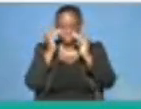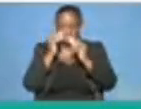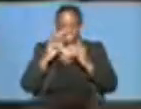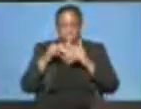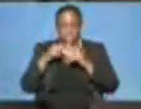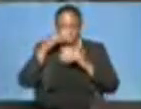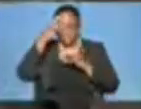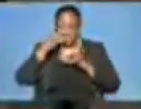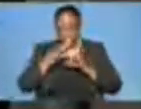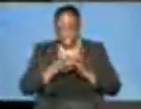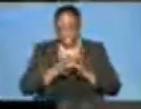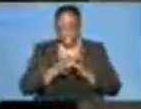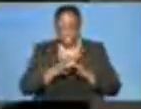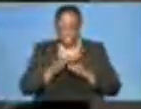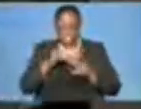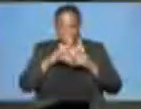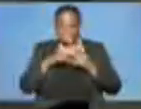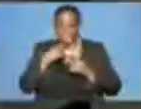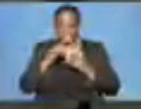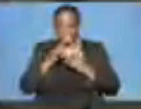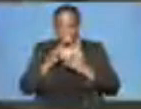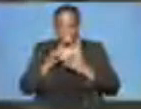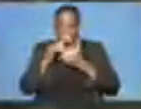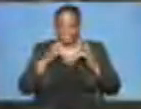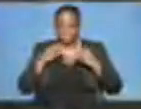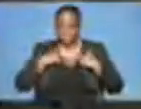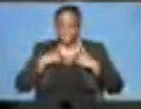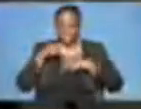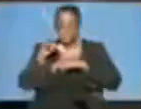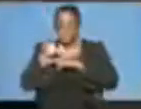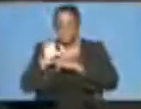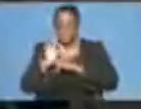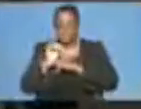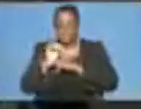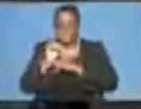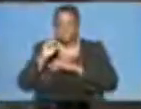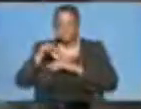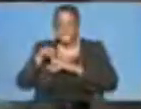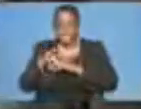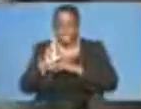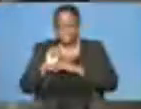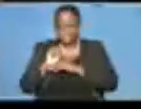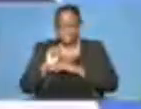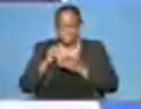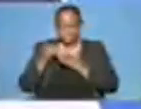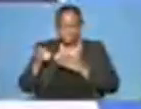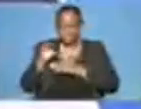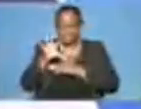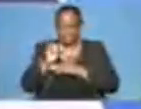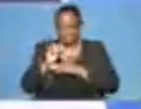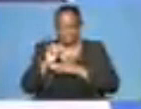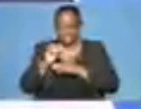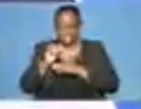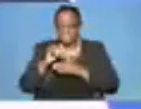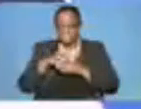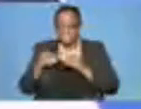He's also taking issue with efforts to decriminalize up to 30 grams of marijuana and the imposition of a $250 fine. The